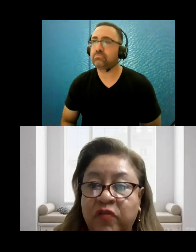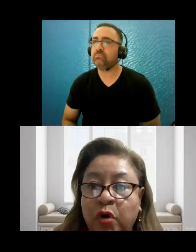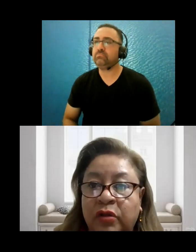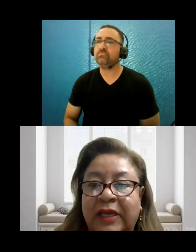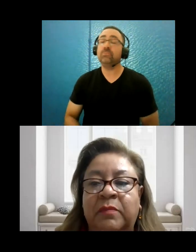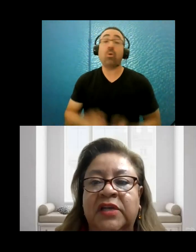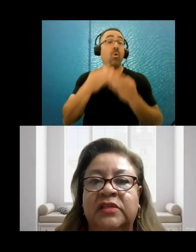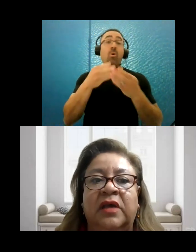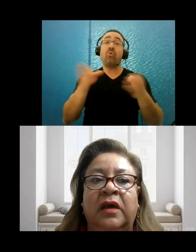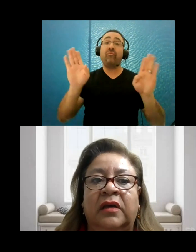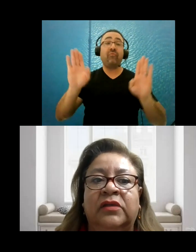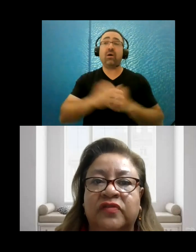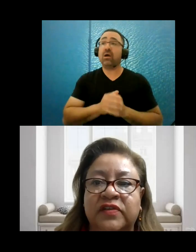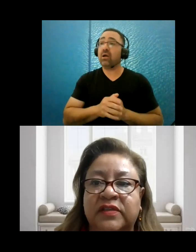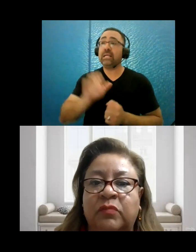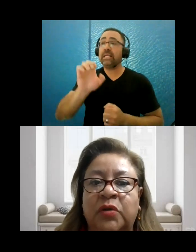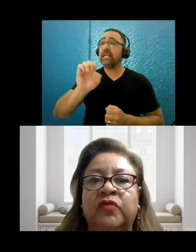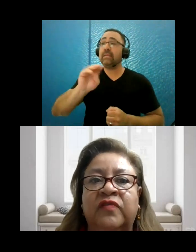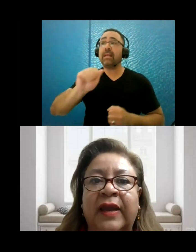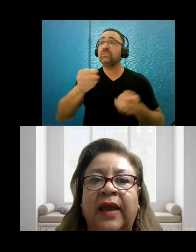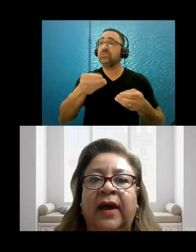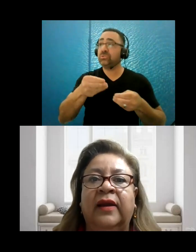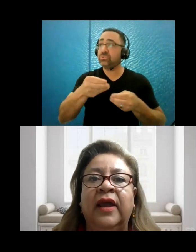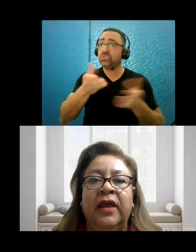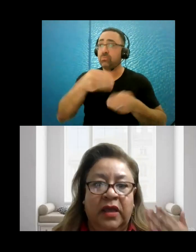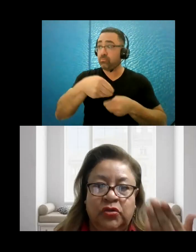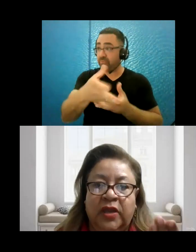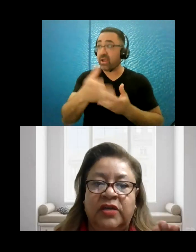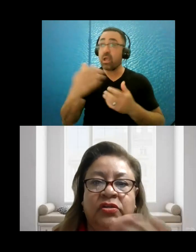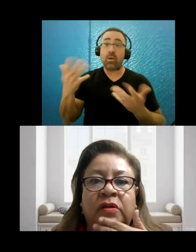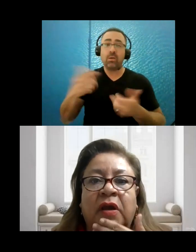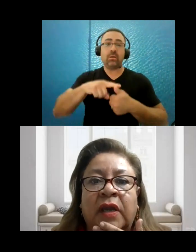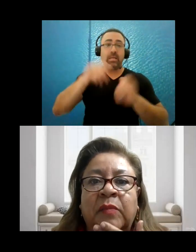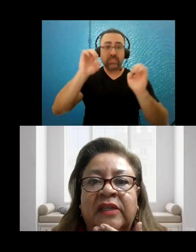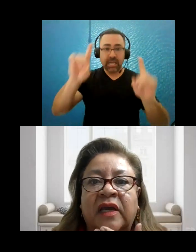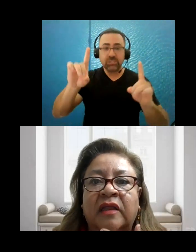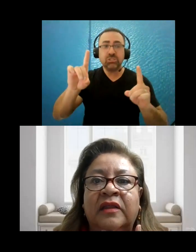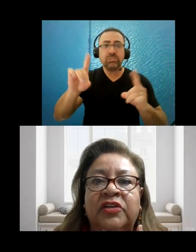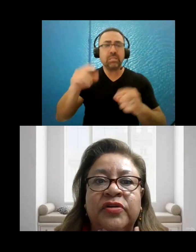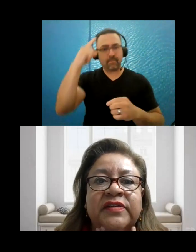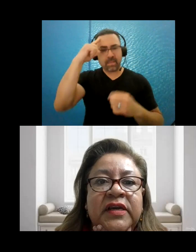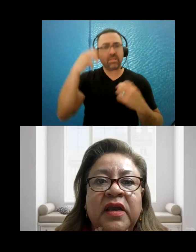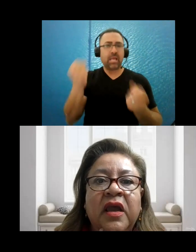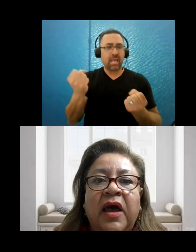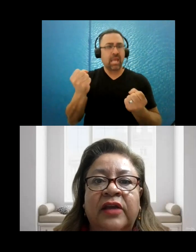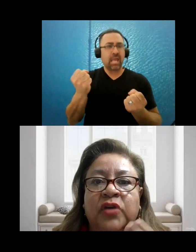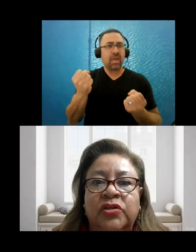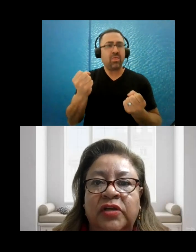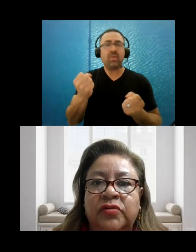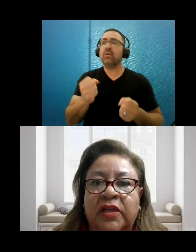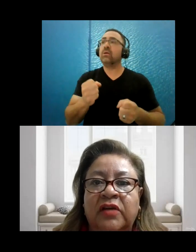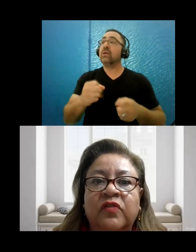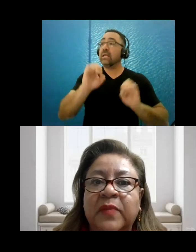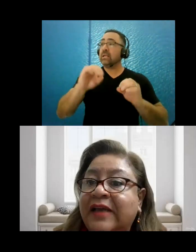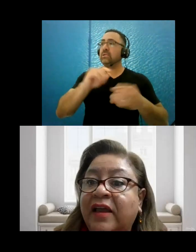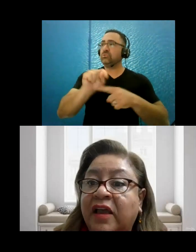The overall EMAS services that we provide are education in mental health literacy, education